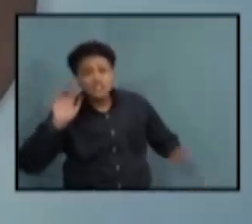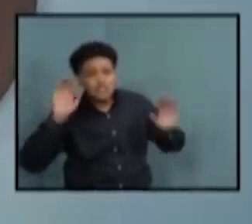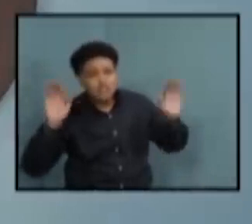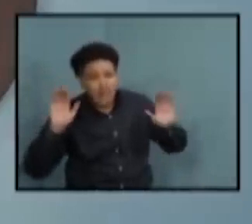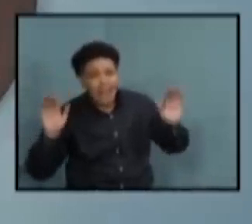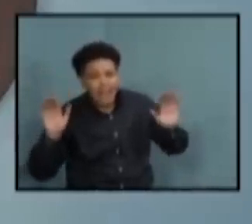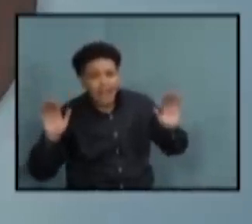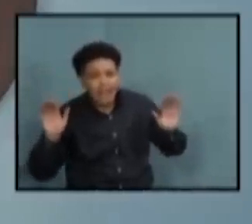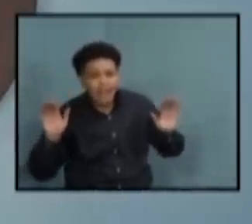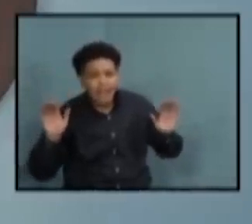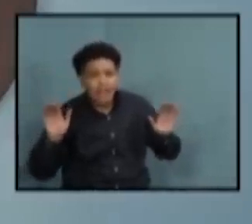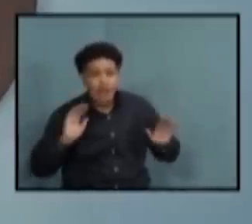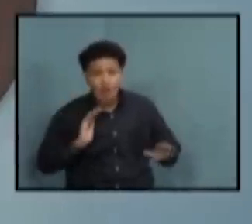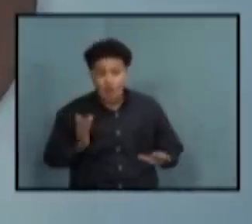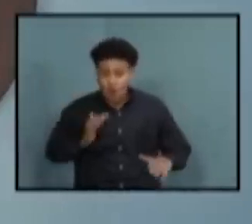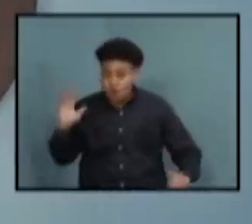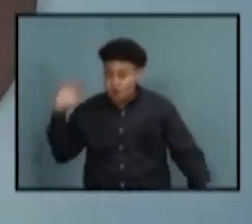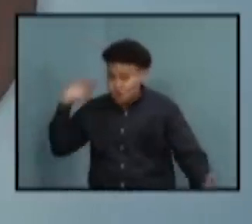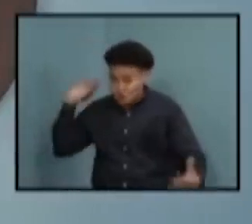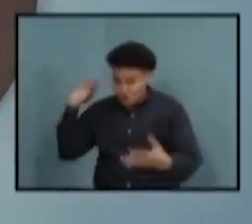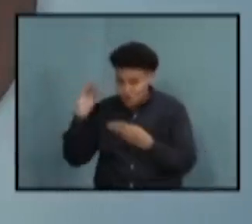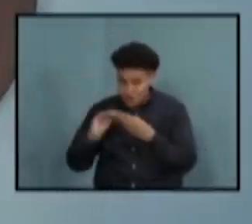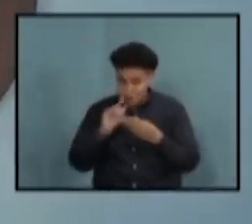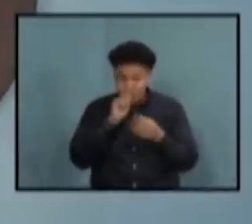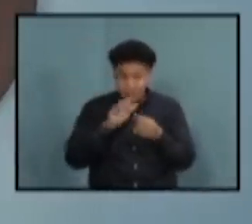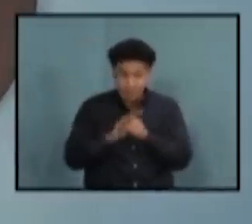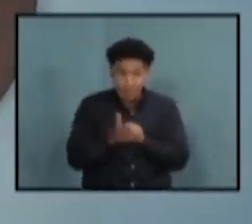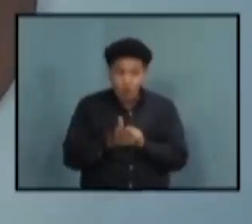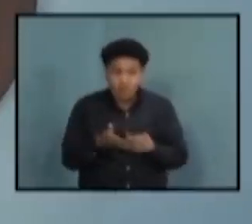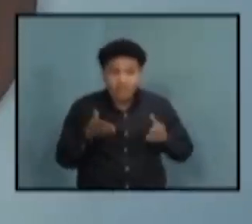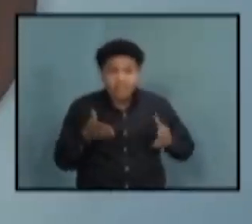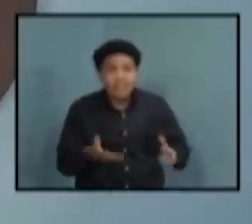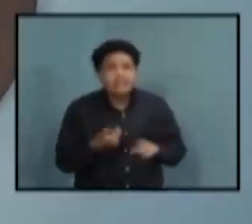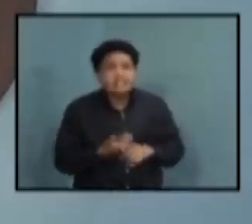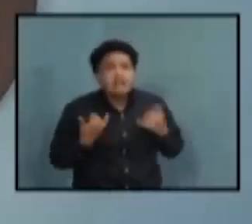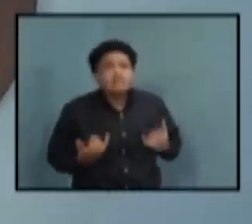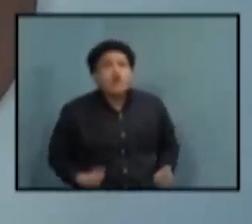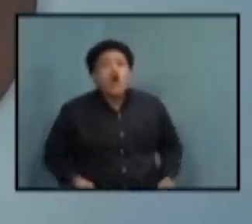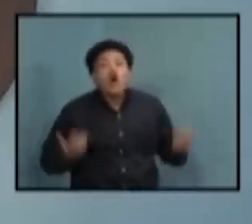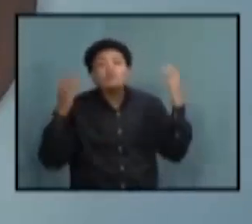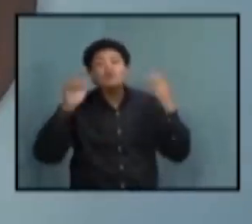Sunday. Our cumulative cases of COVID-19 are now